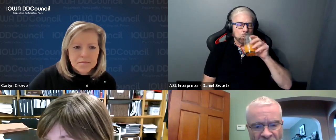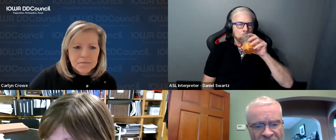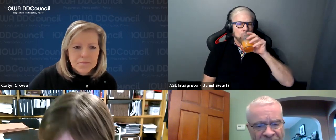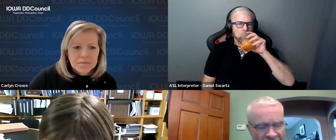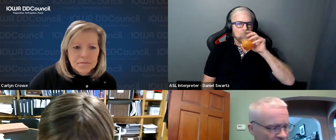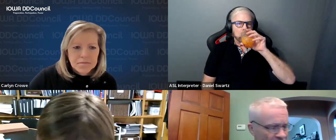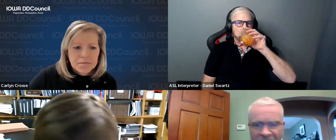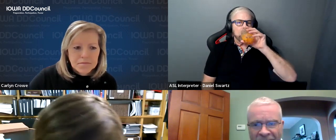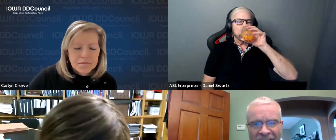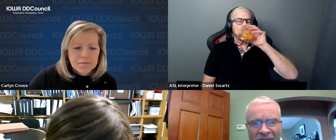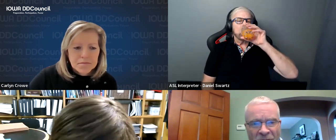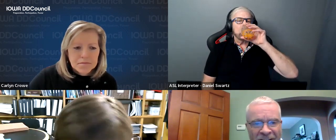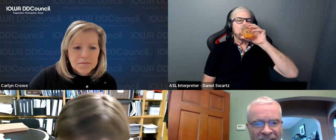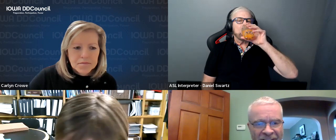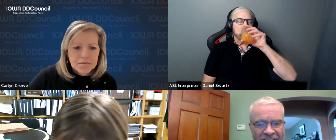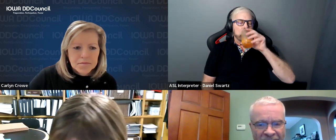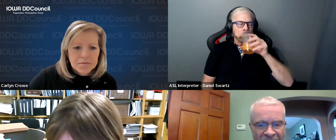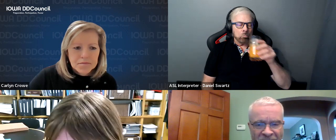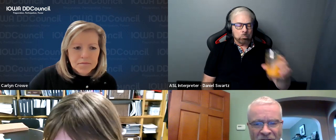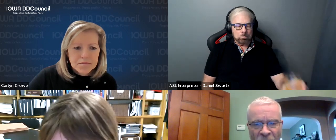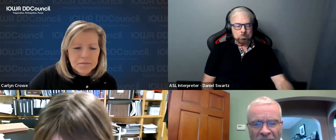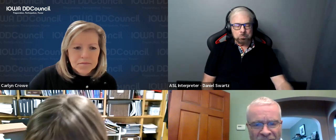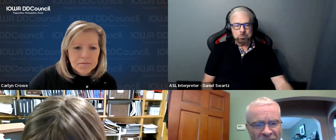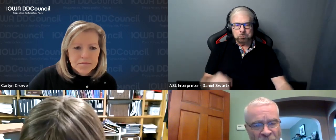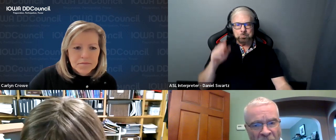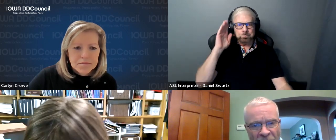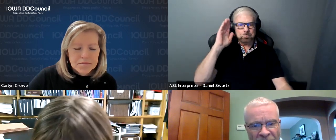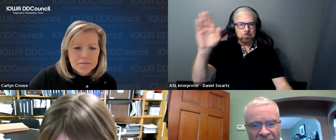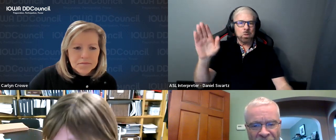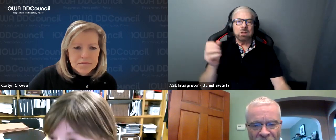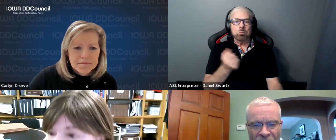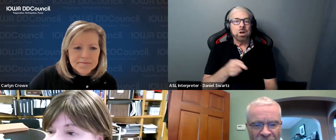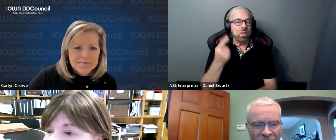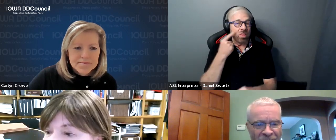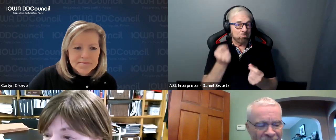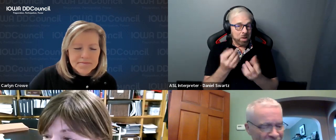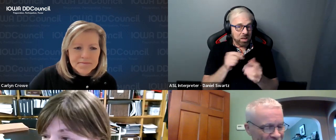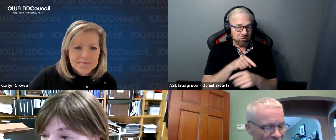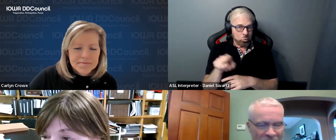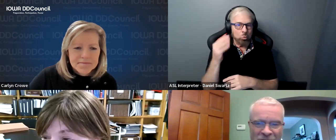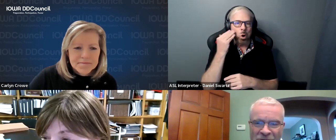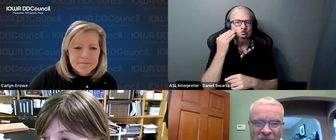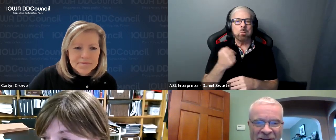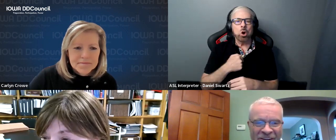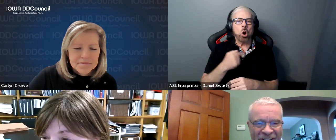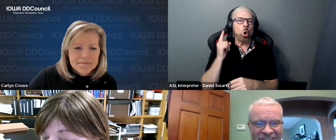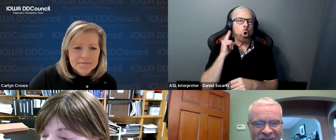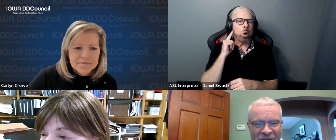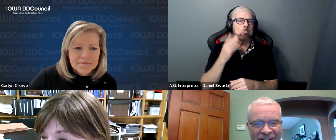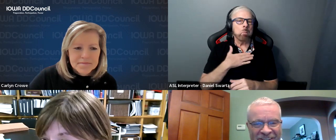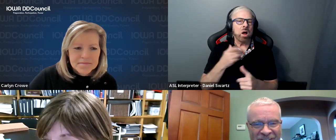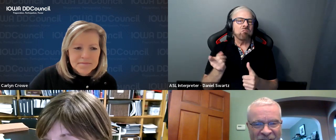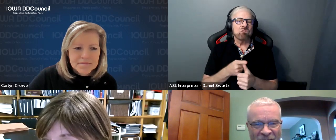Thanks, Josie. And hi, everybody. I think a lot of you know me and have probably heard my sort of spiel on